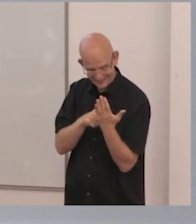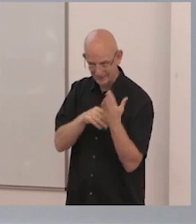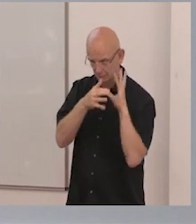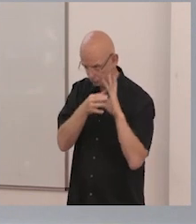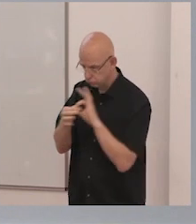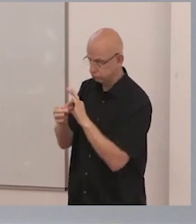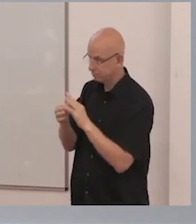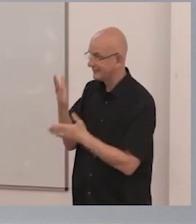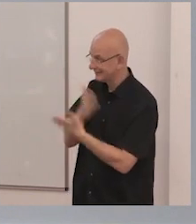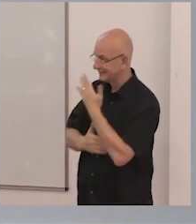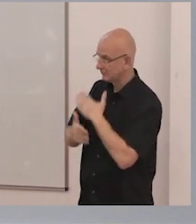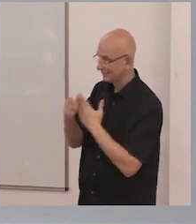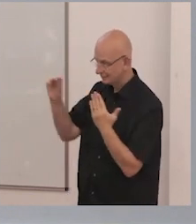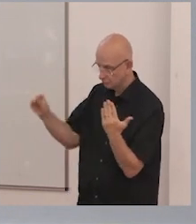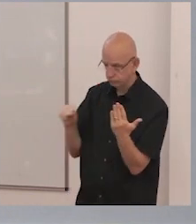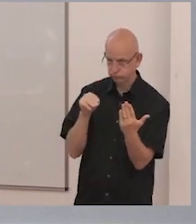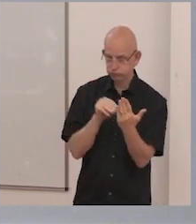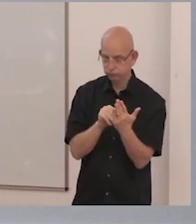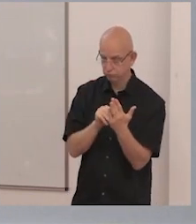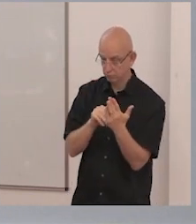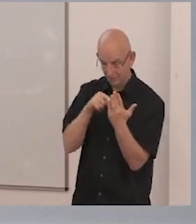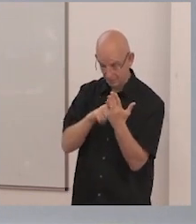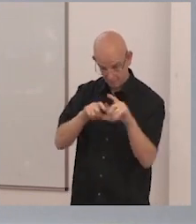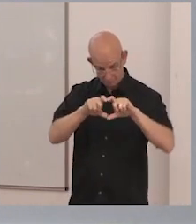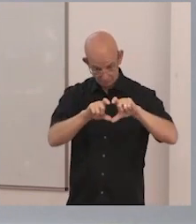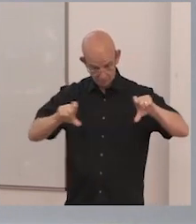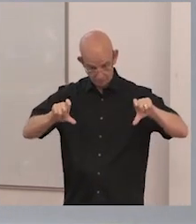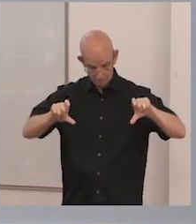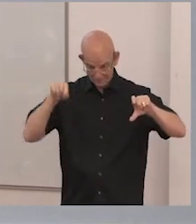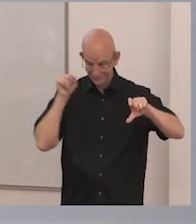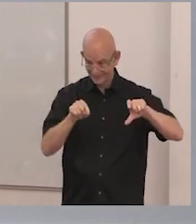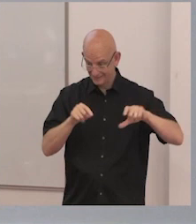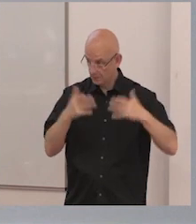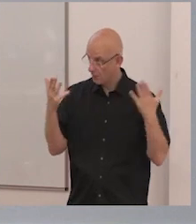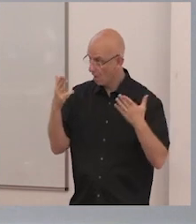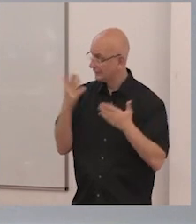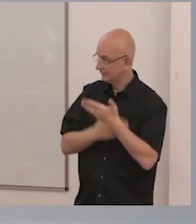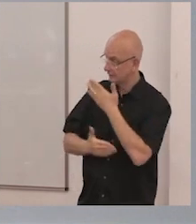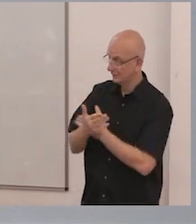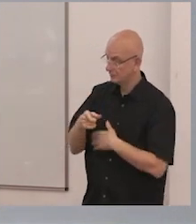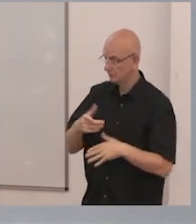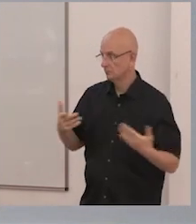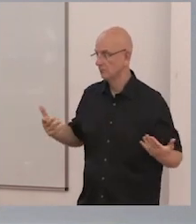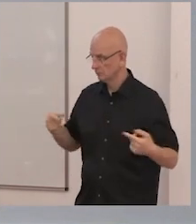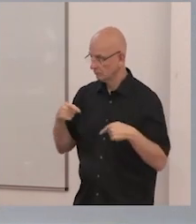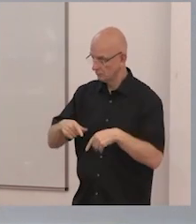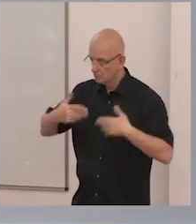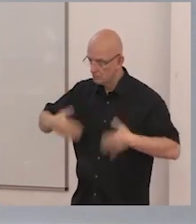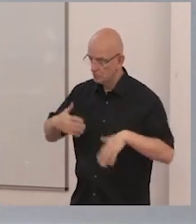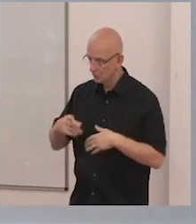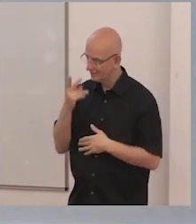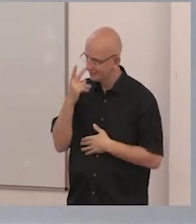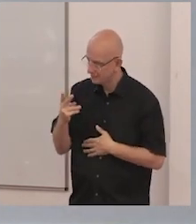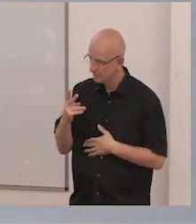So obviously this is incredibly positive, really, really powerful, and we need to remember the time in which this